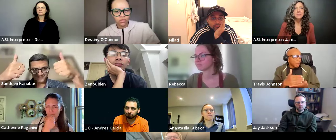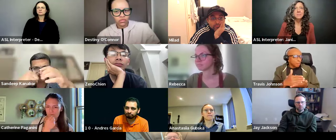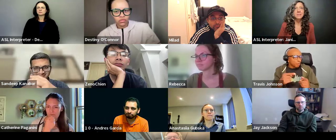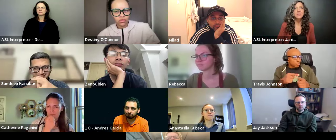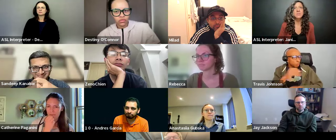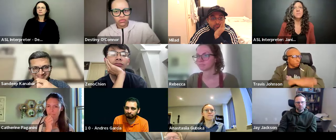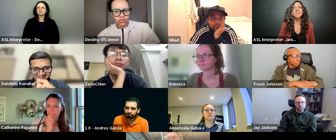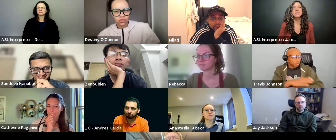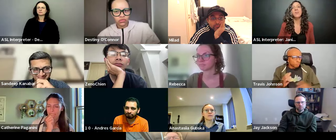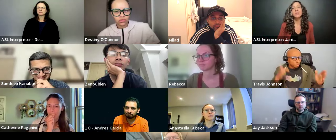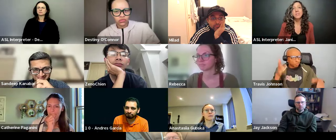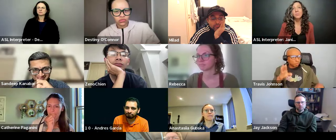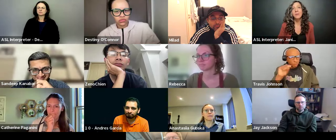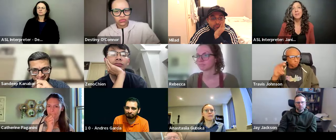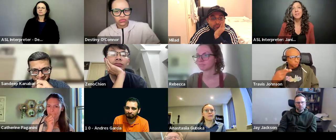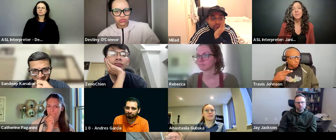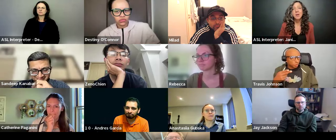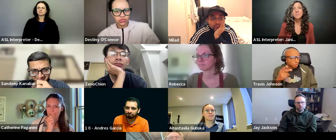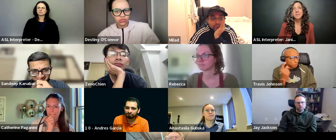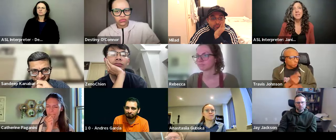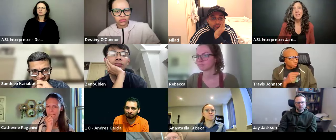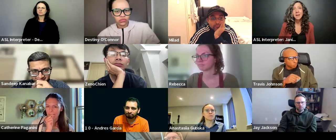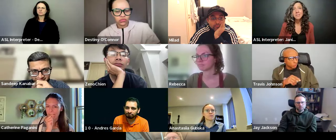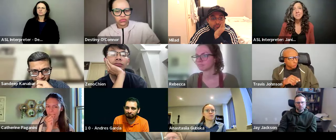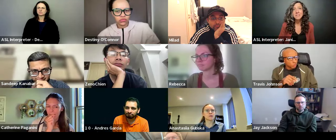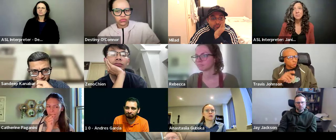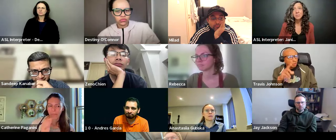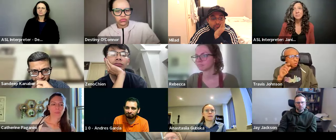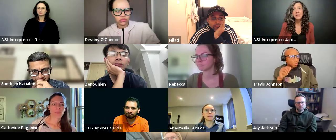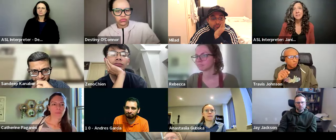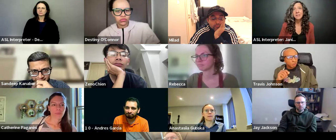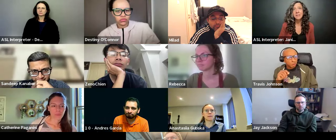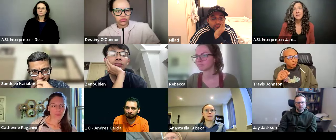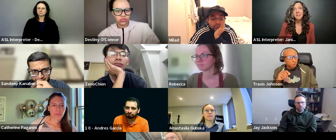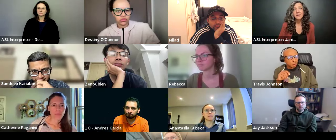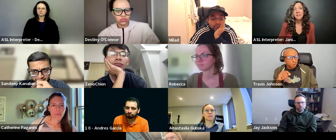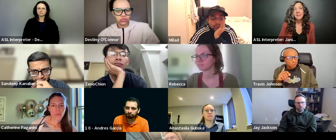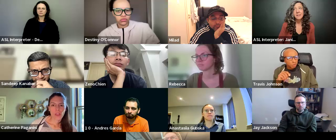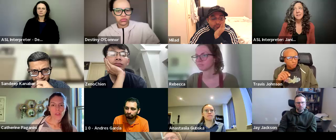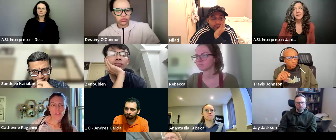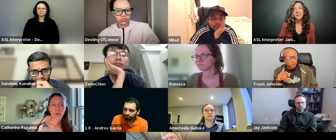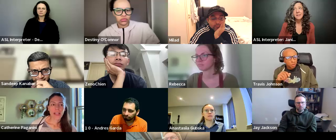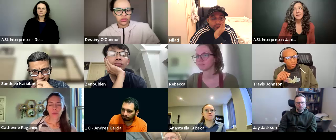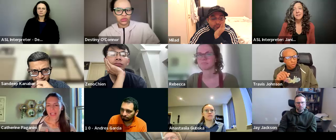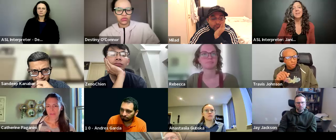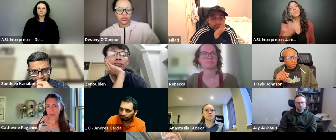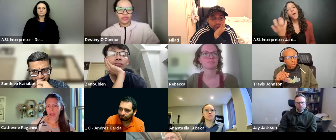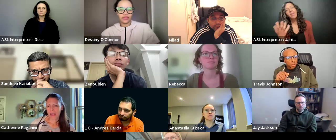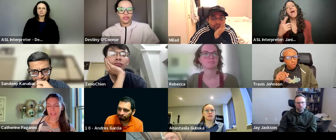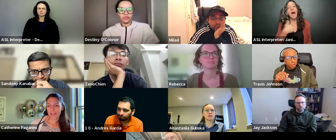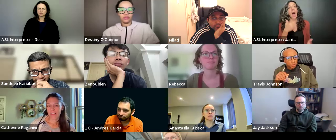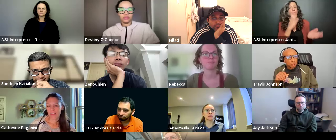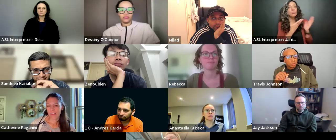that someone needs to volunteer to bring their laptop to the kiosk. Is that what you said? So I will